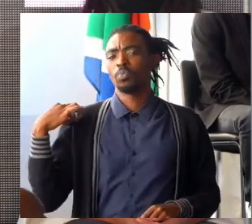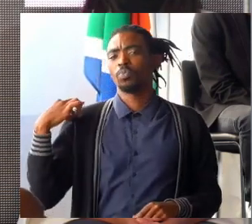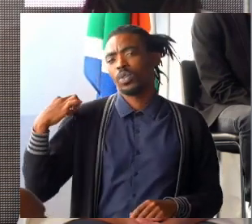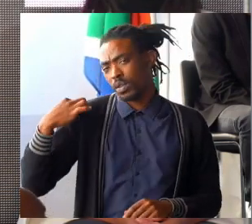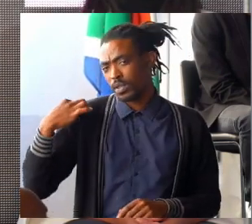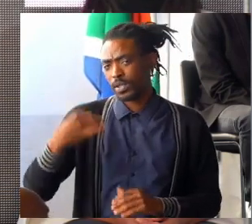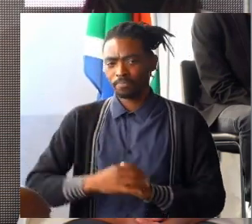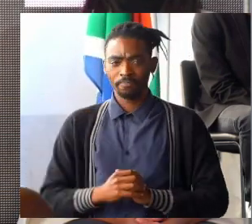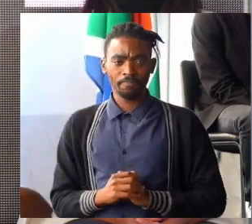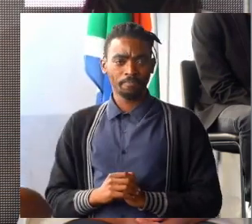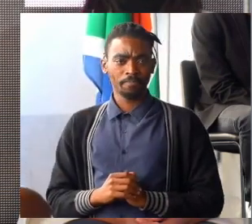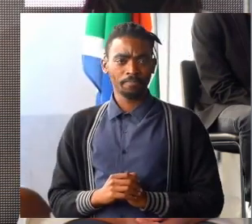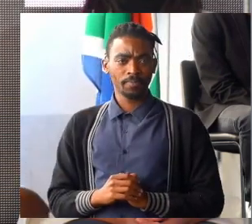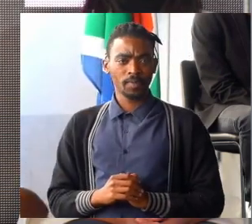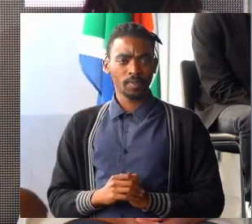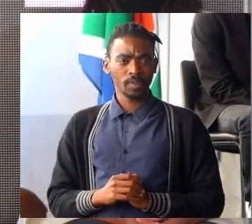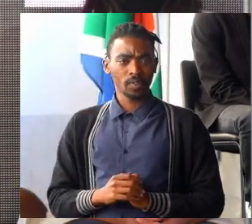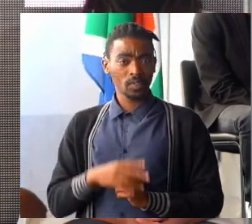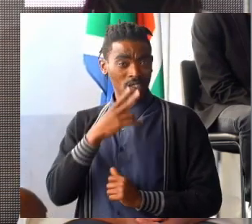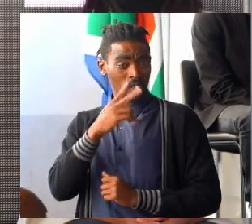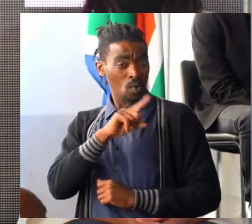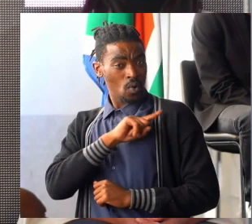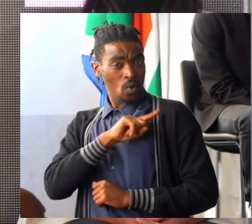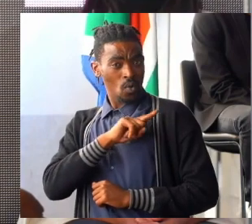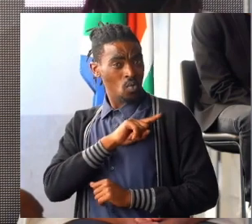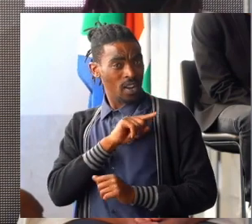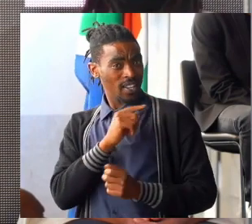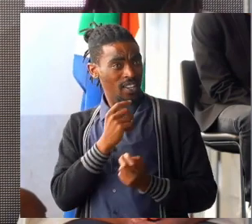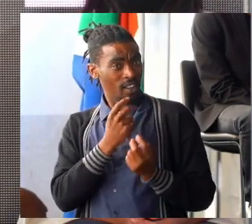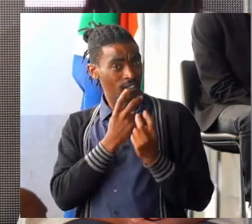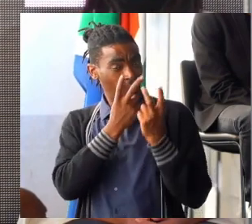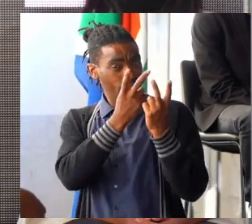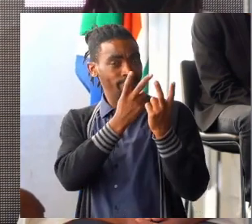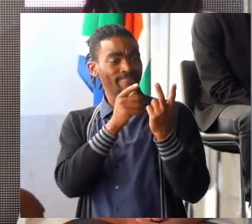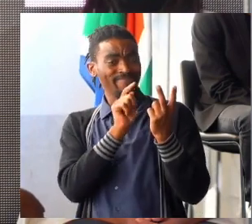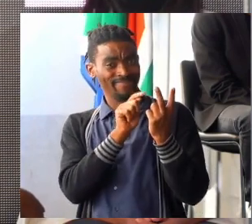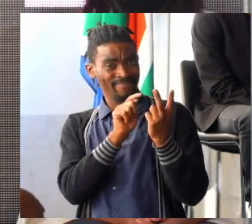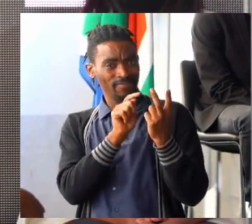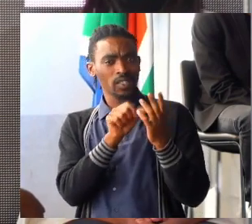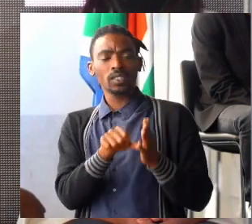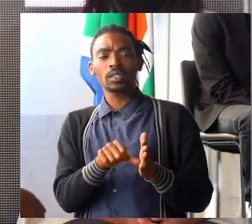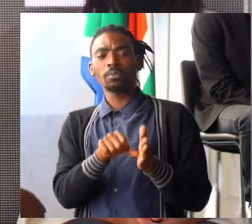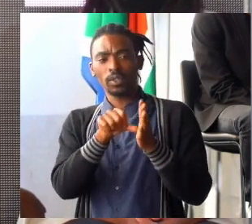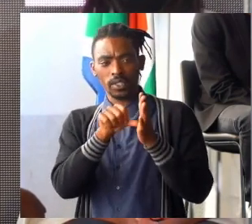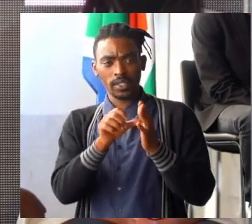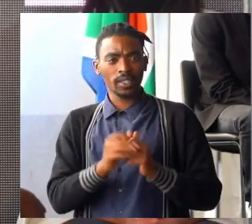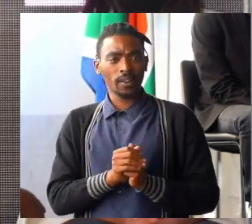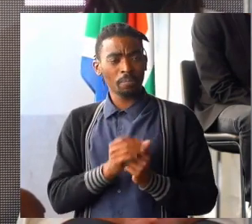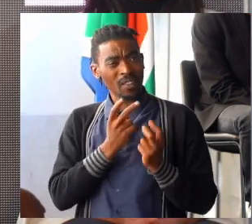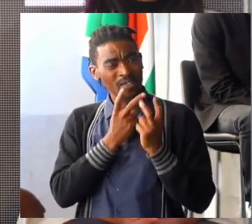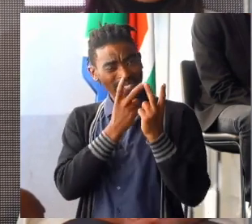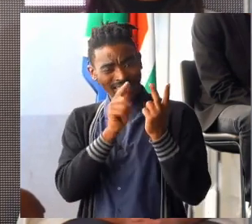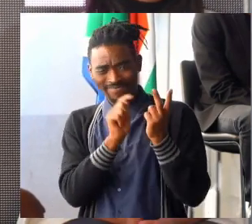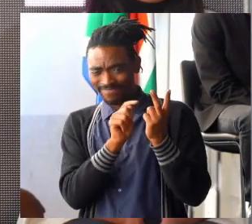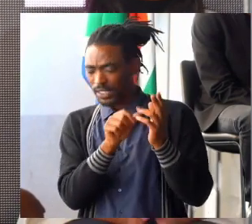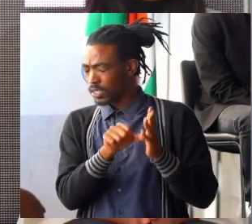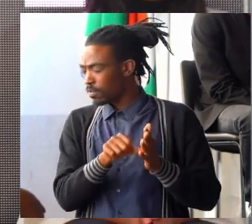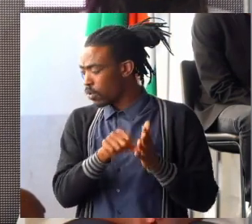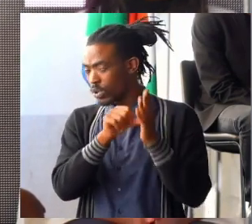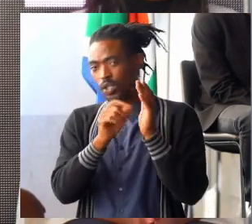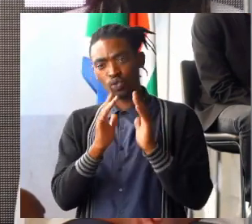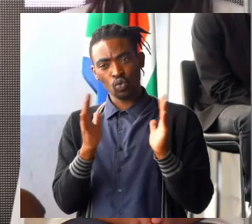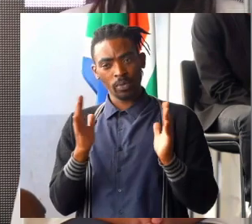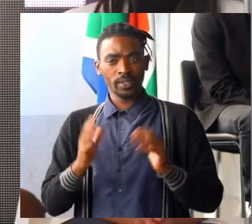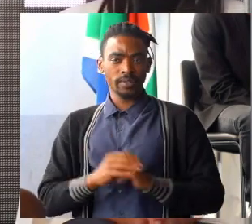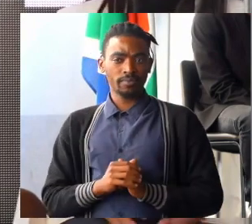manifestos. This is why vision is important. This is why vision is important. Like I said,